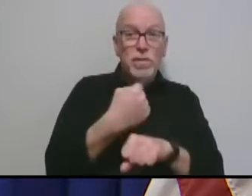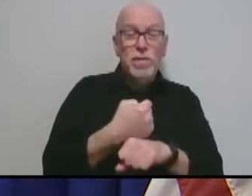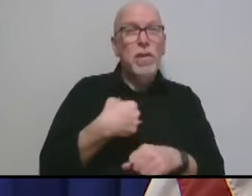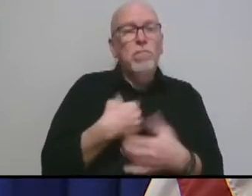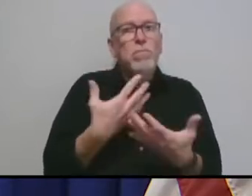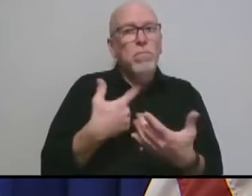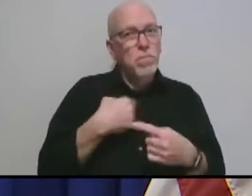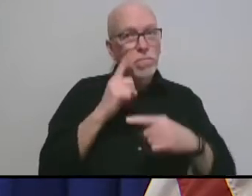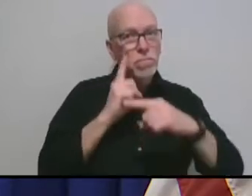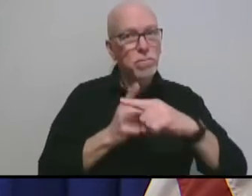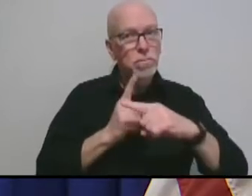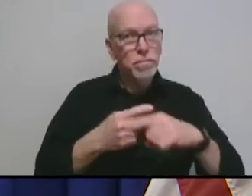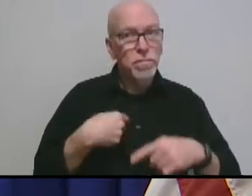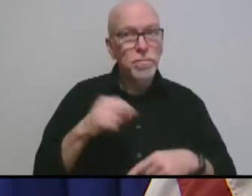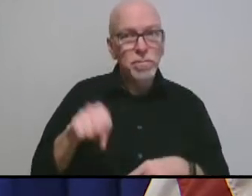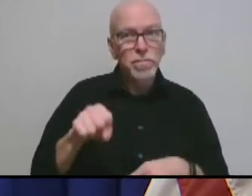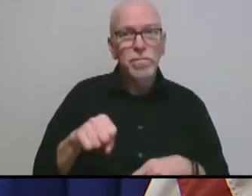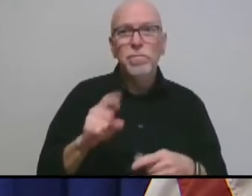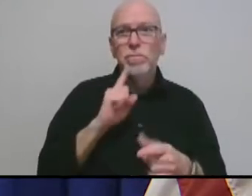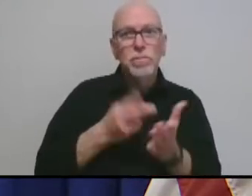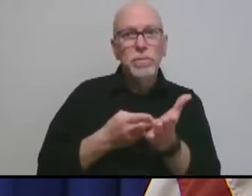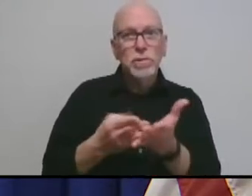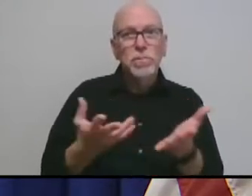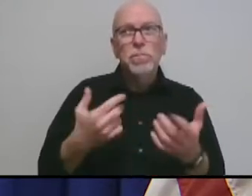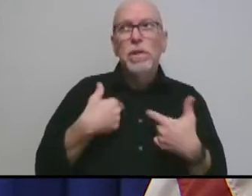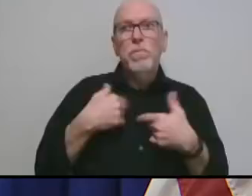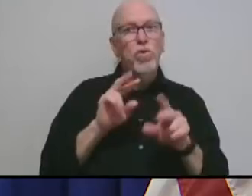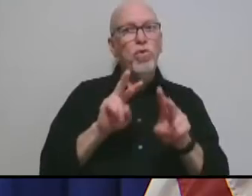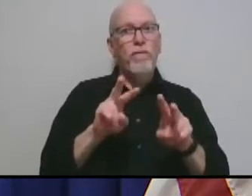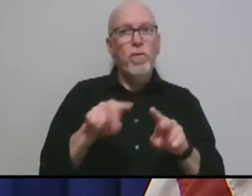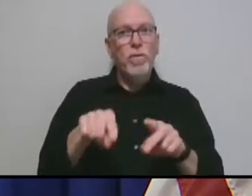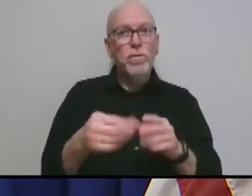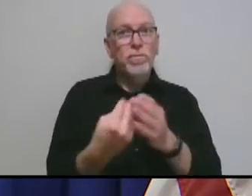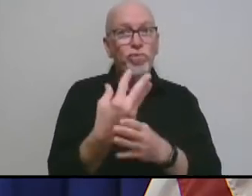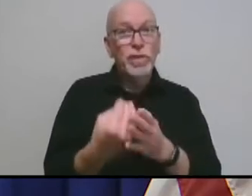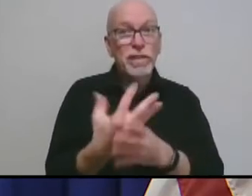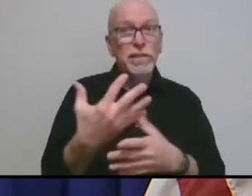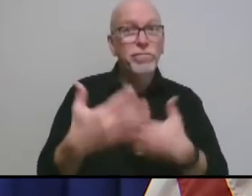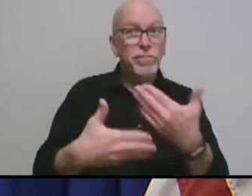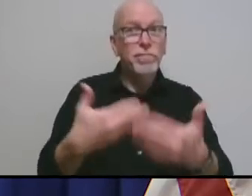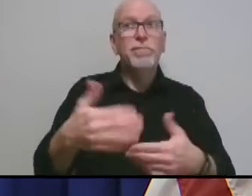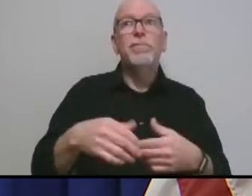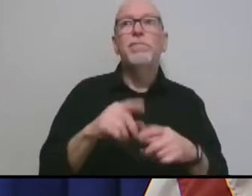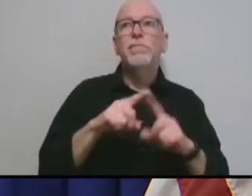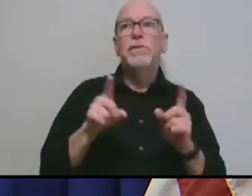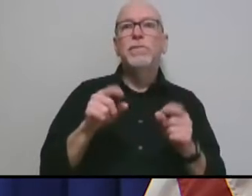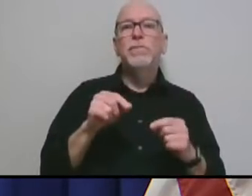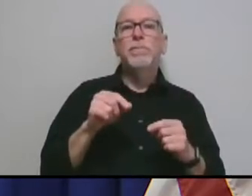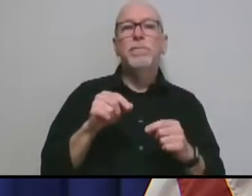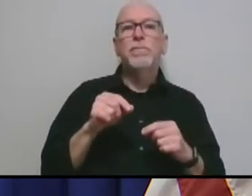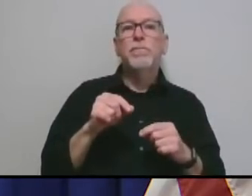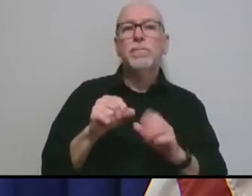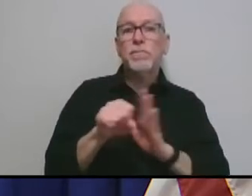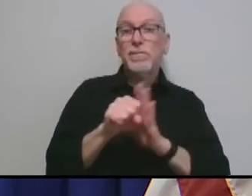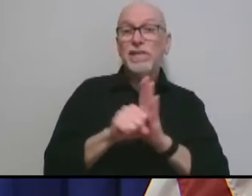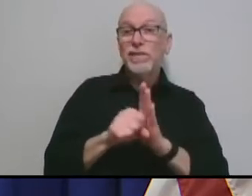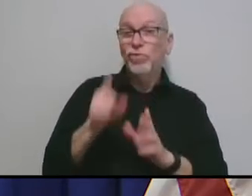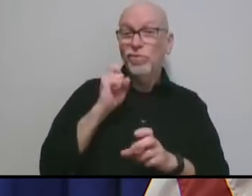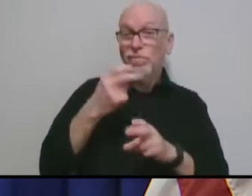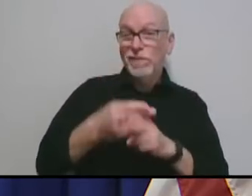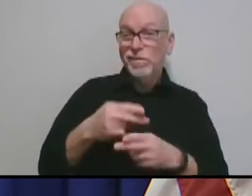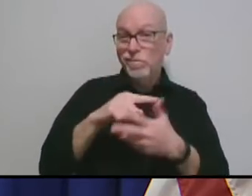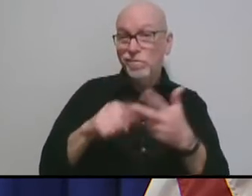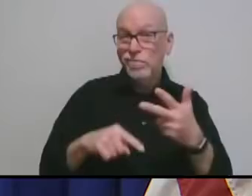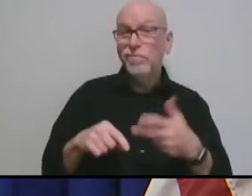optimistic. I'm looking forward to this spring. But the states that you referenced,